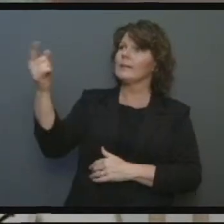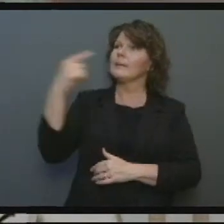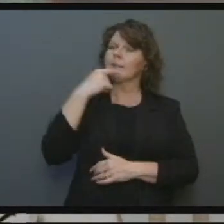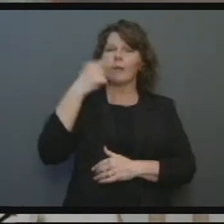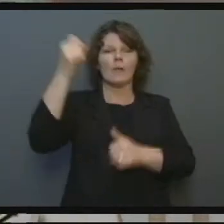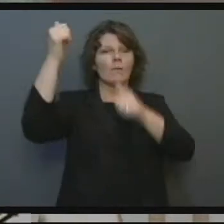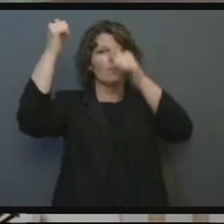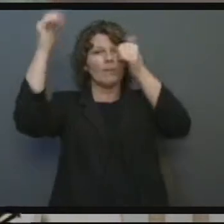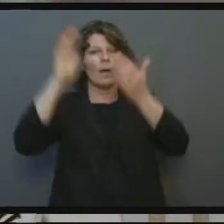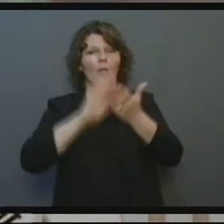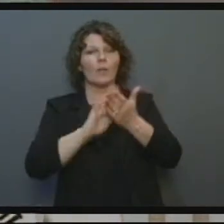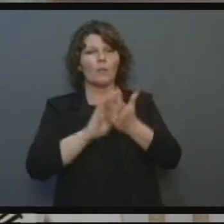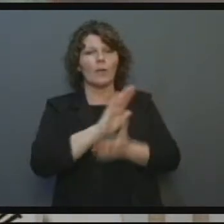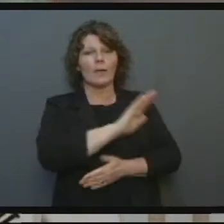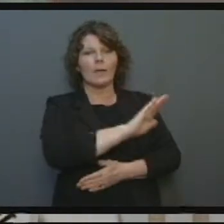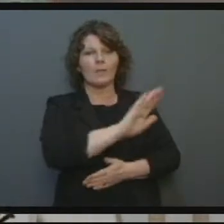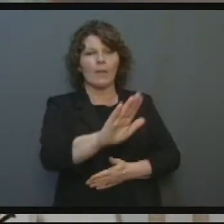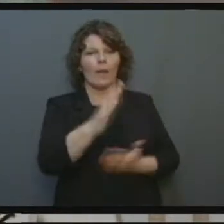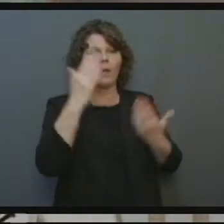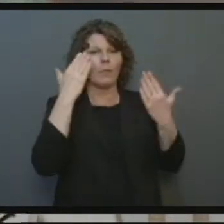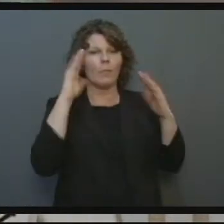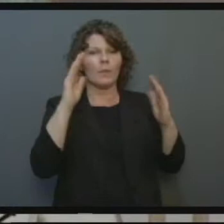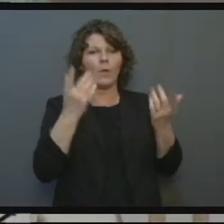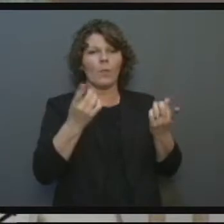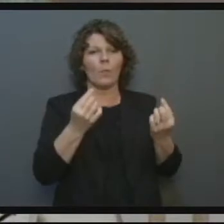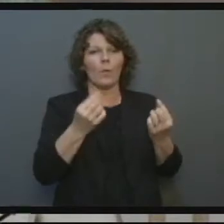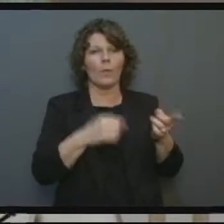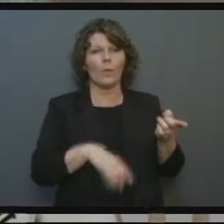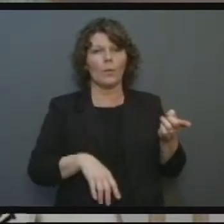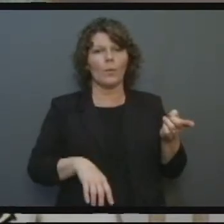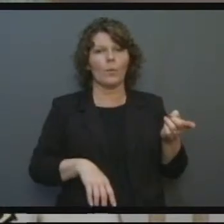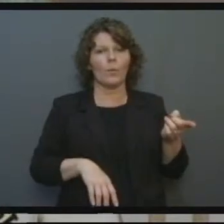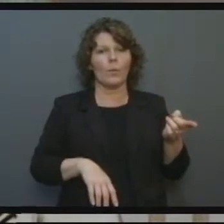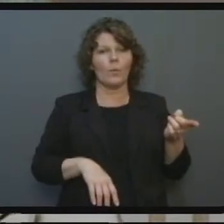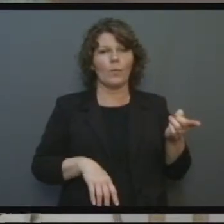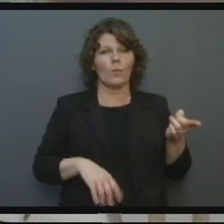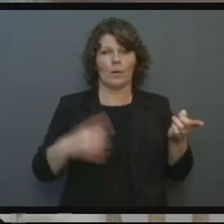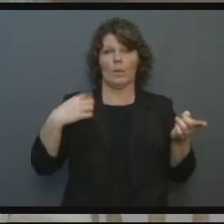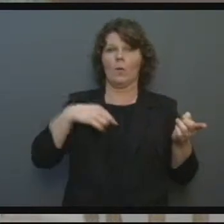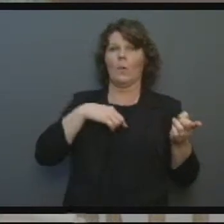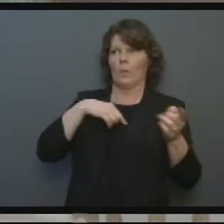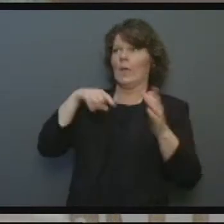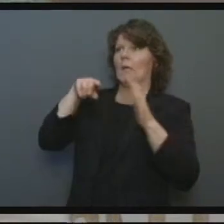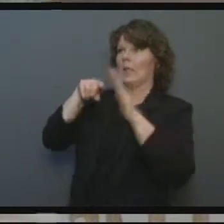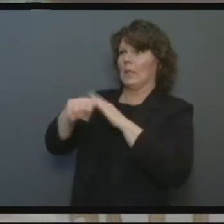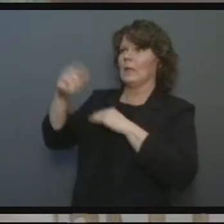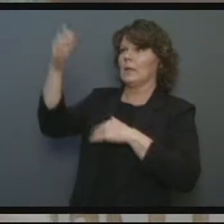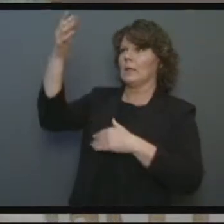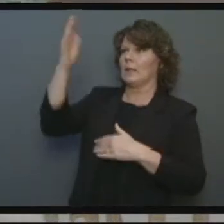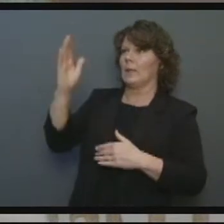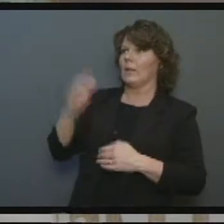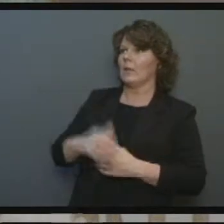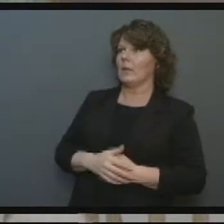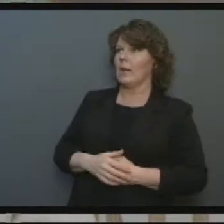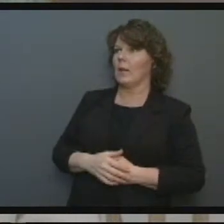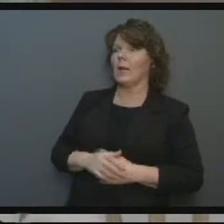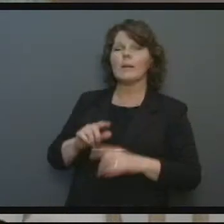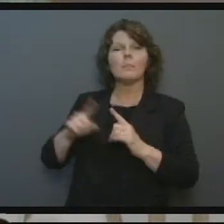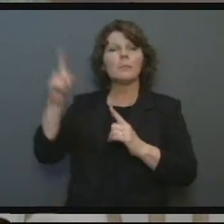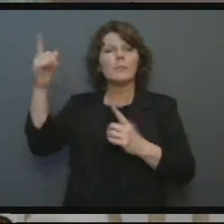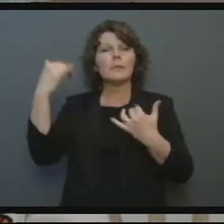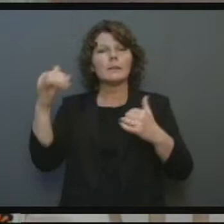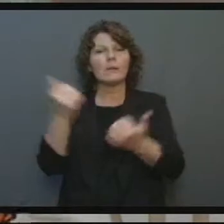them, for they know not what they do." Yes, we killed God, yet God still loved